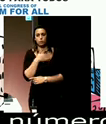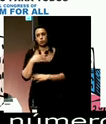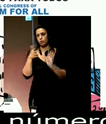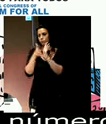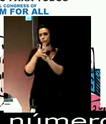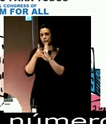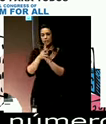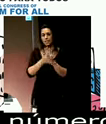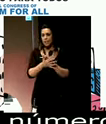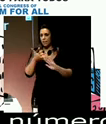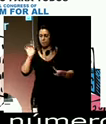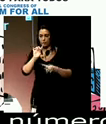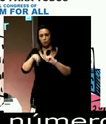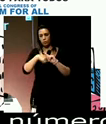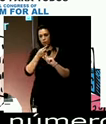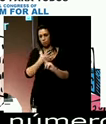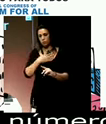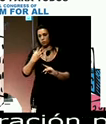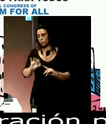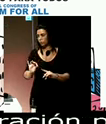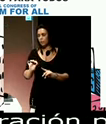those weaknesses?